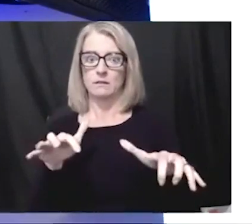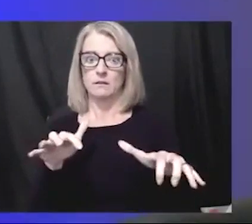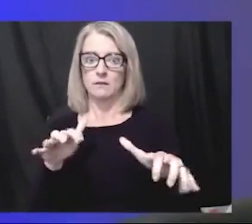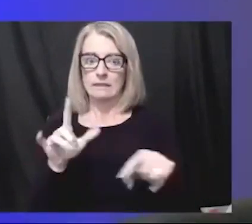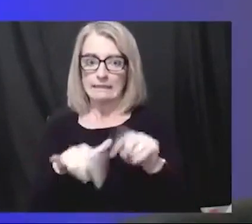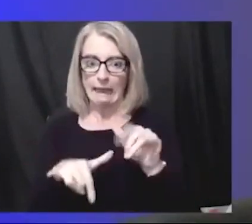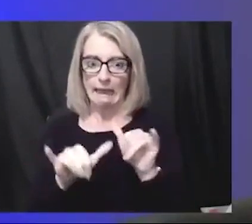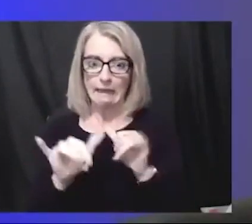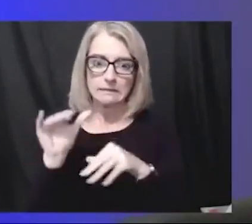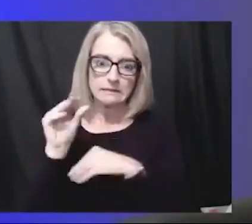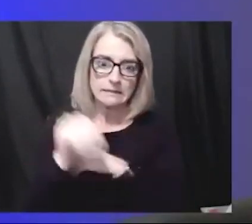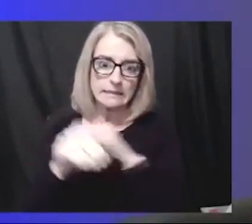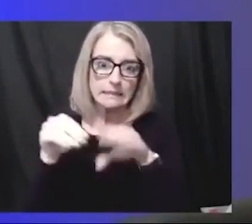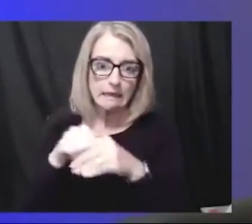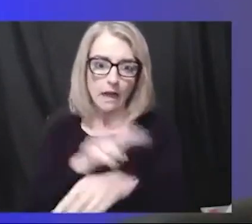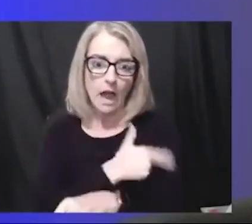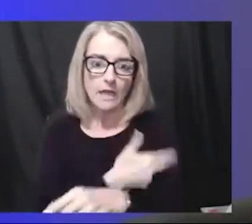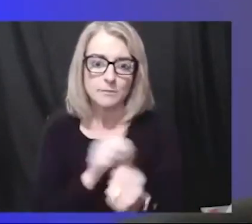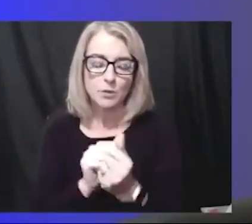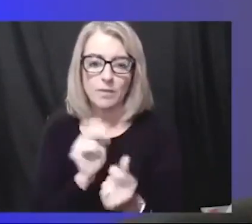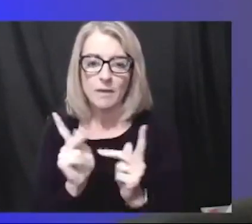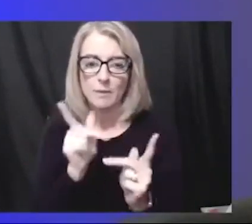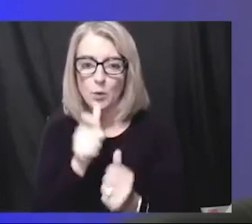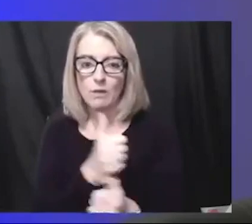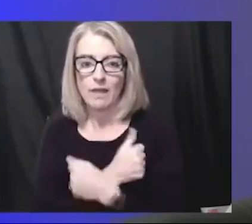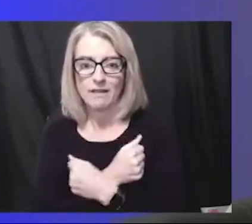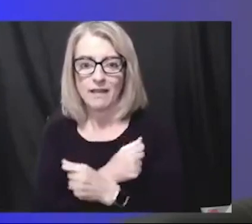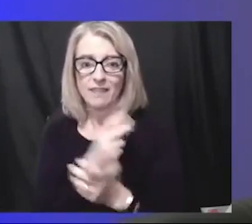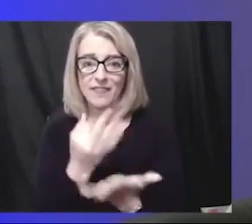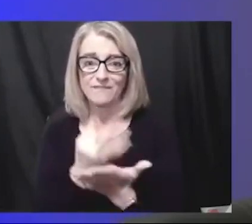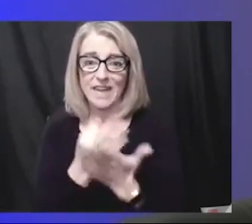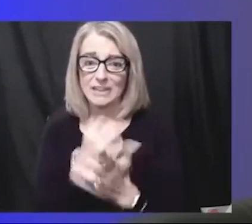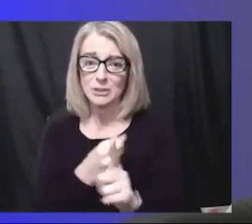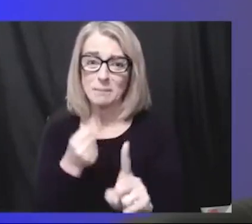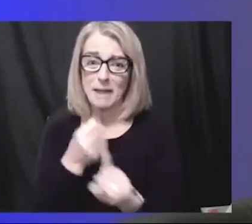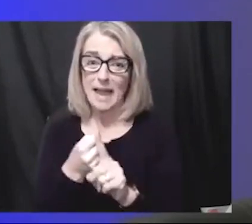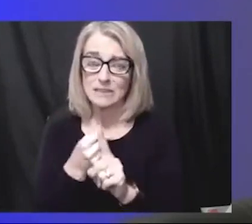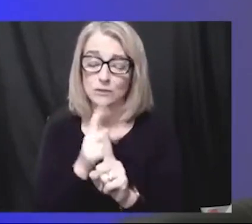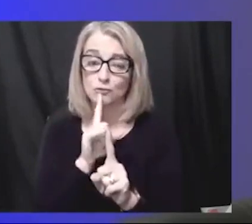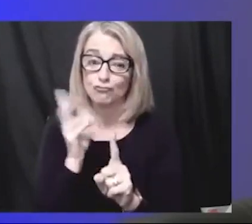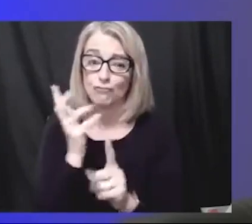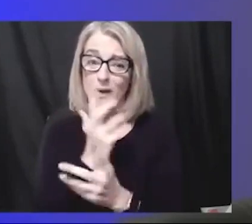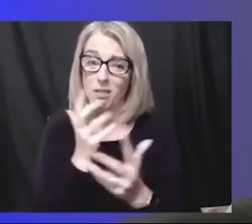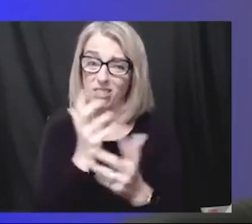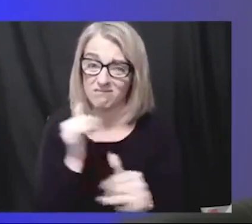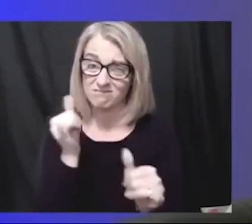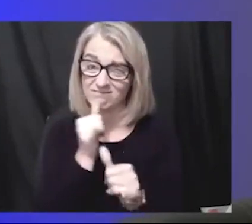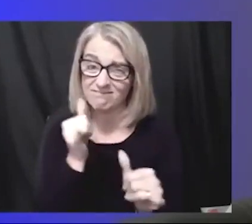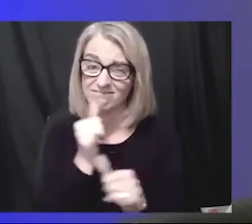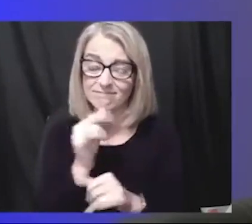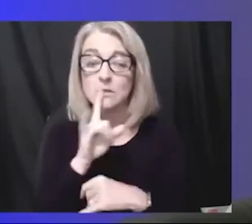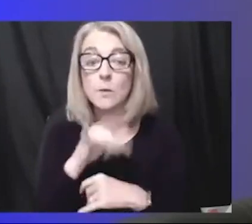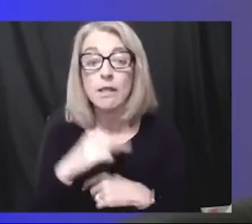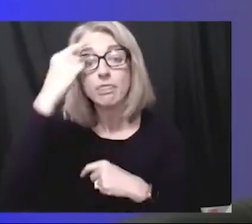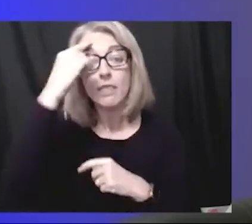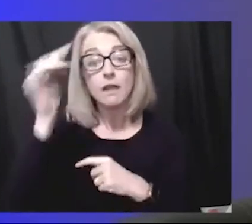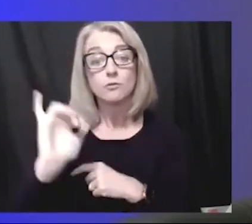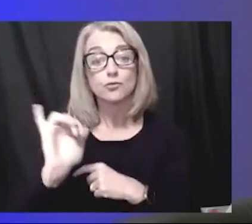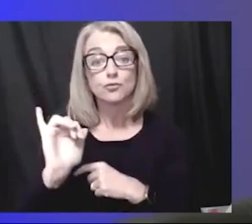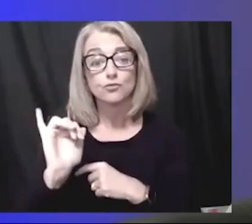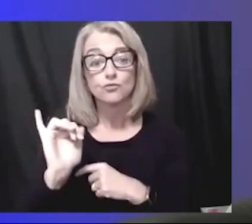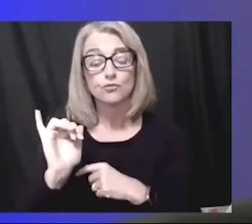ones, and the financial impact is just incredible. And to think too, I think